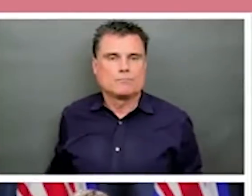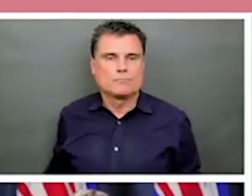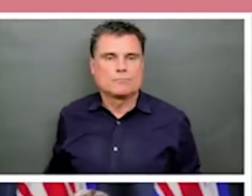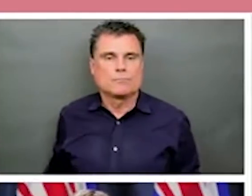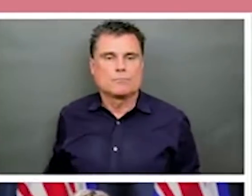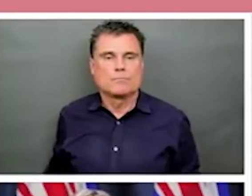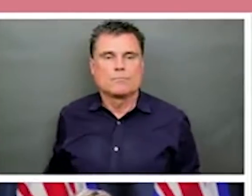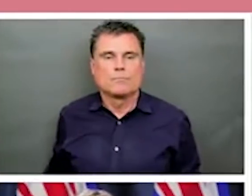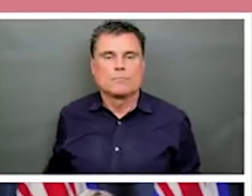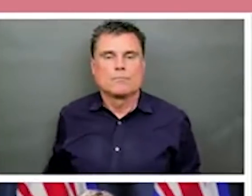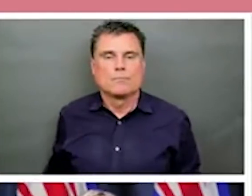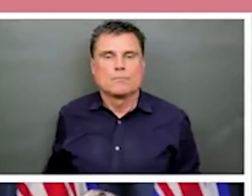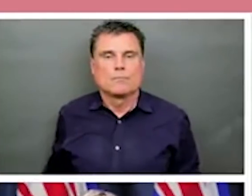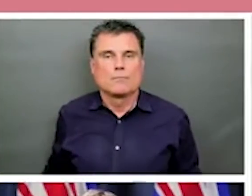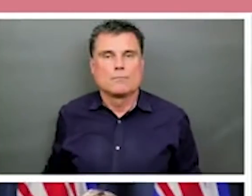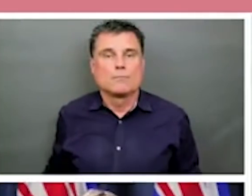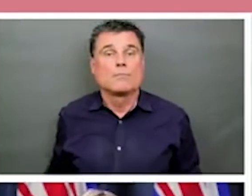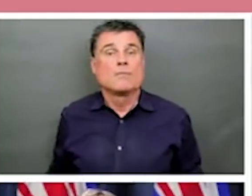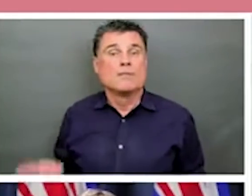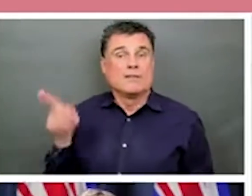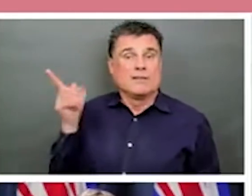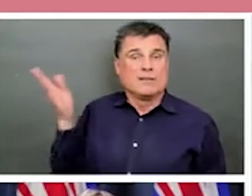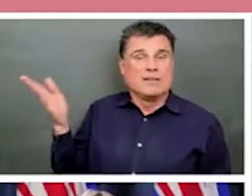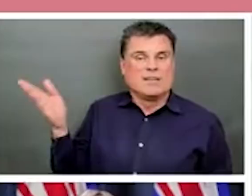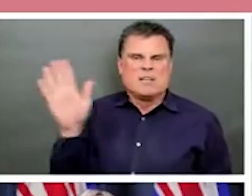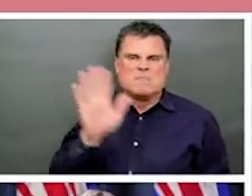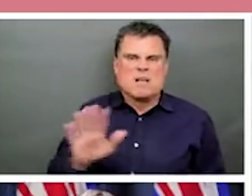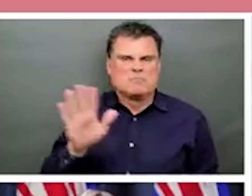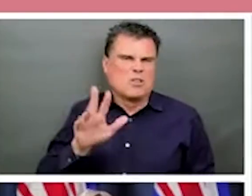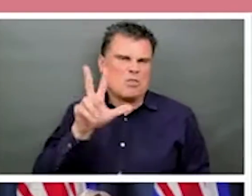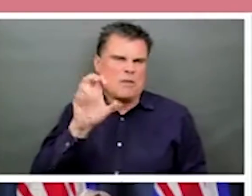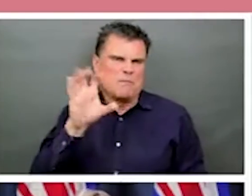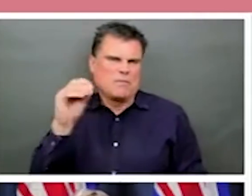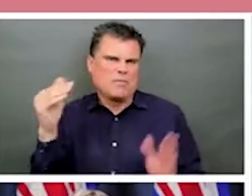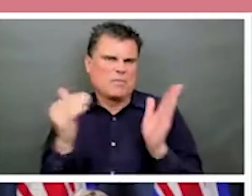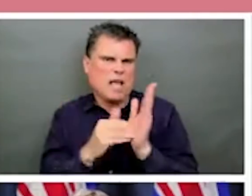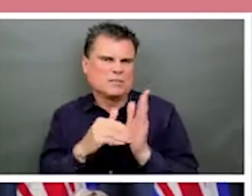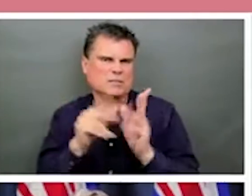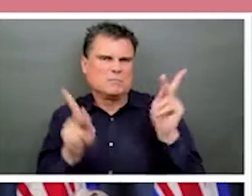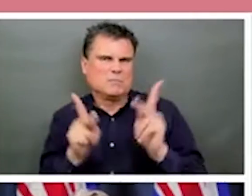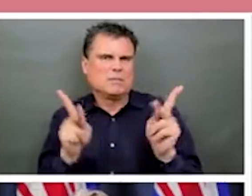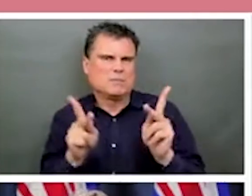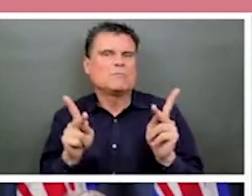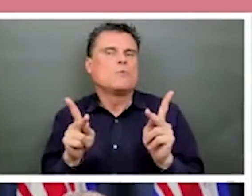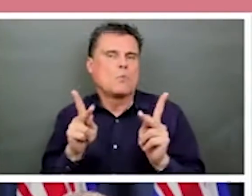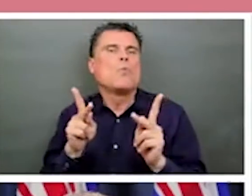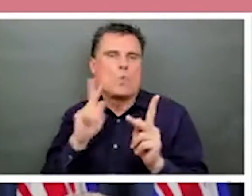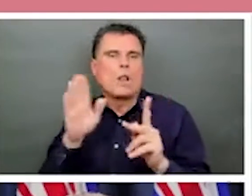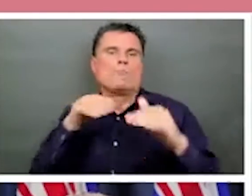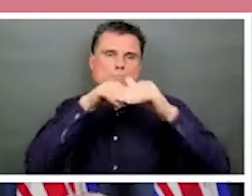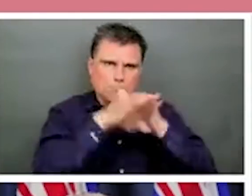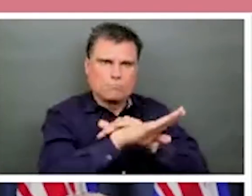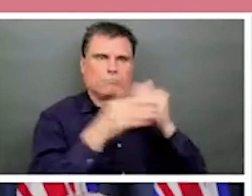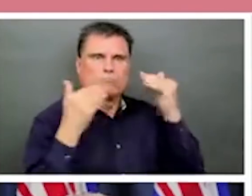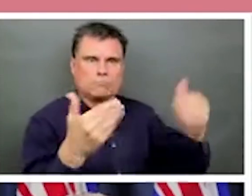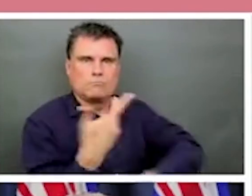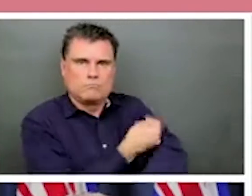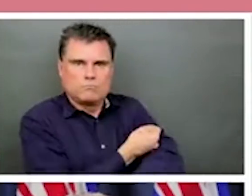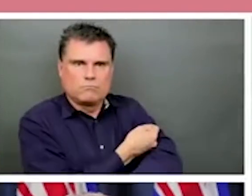to 350,000 that we expect will be coming in to get vaccinated in their 70s.